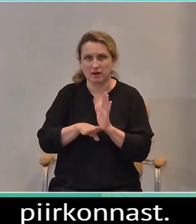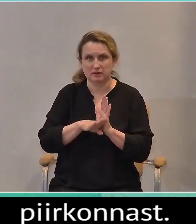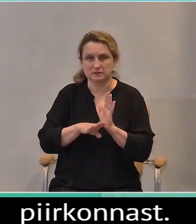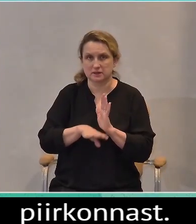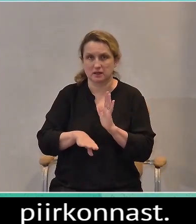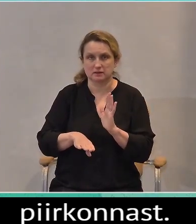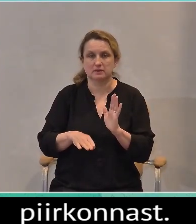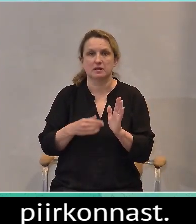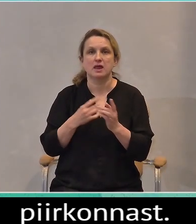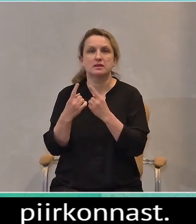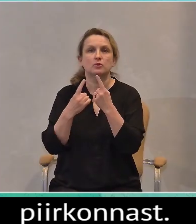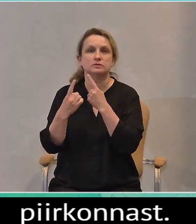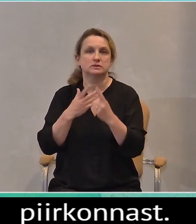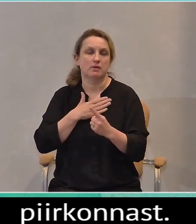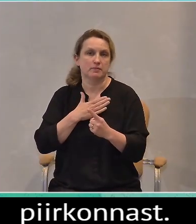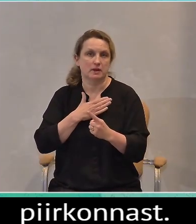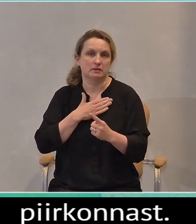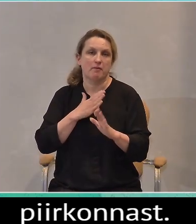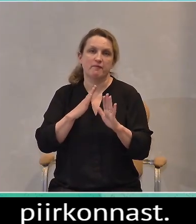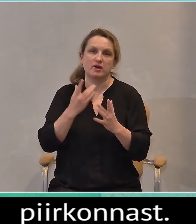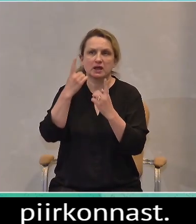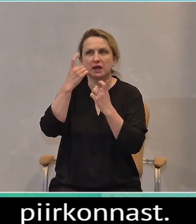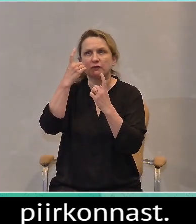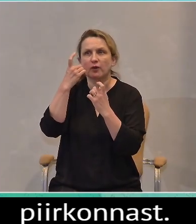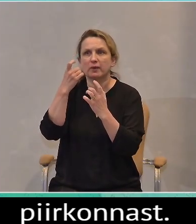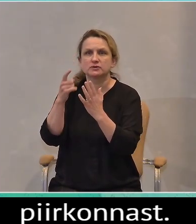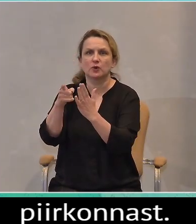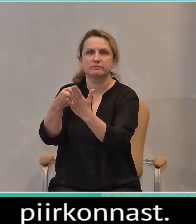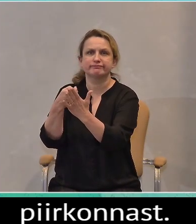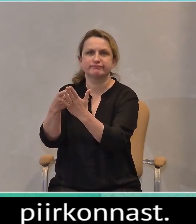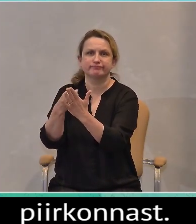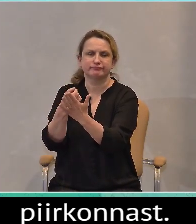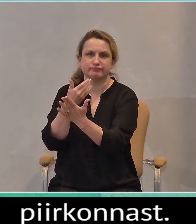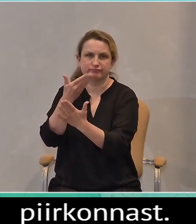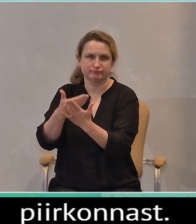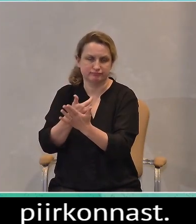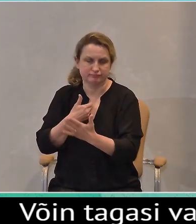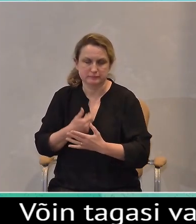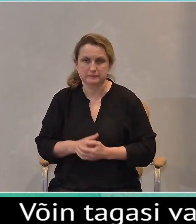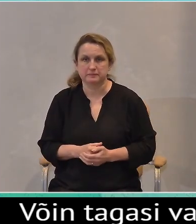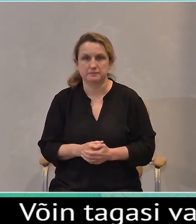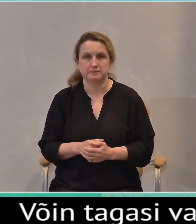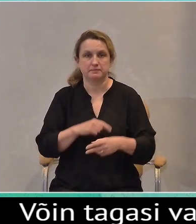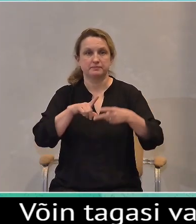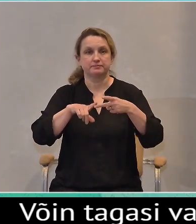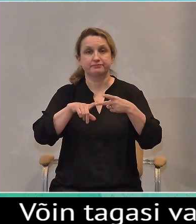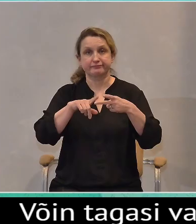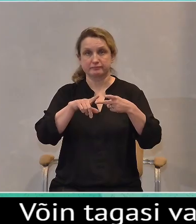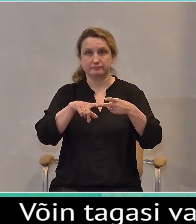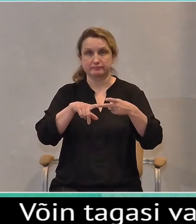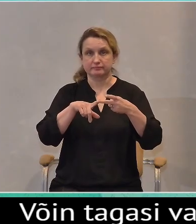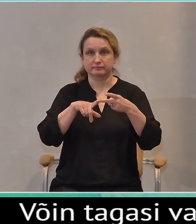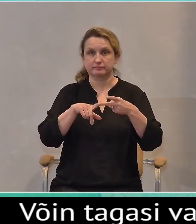the treating physician, and roughly 1/3 by adults. And frequent reasons